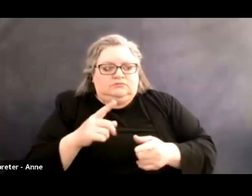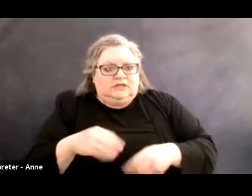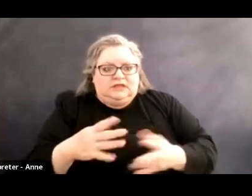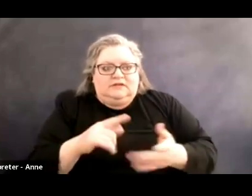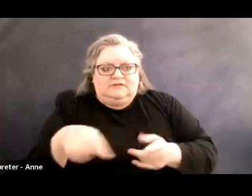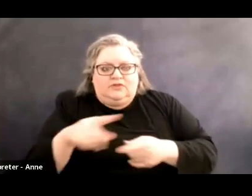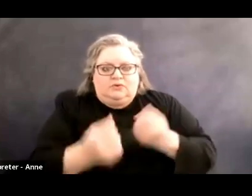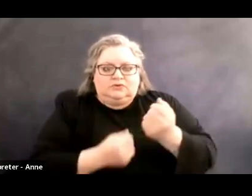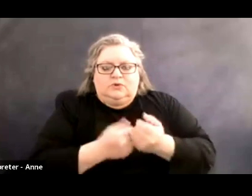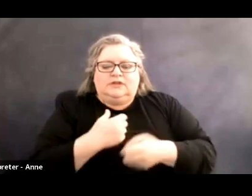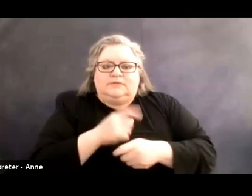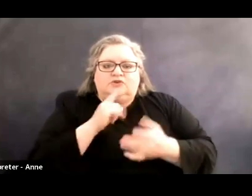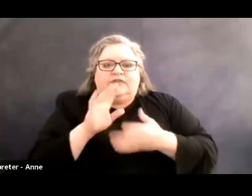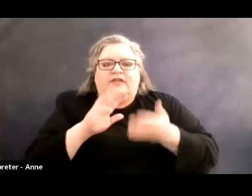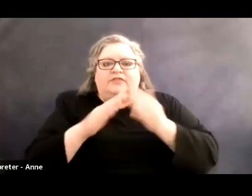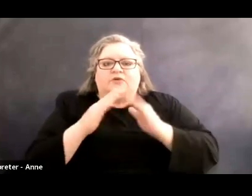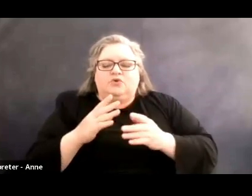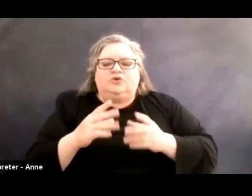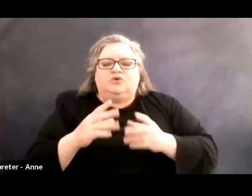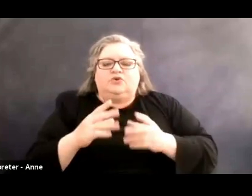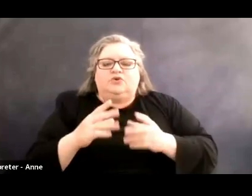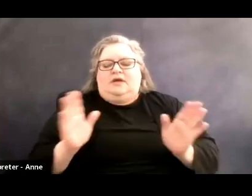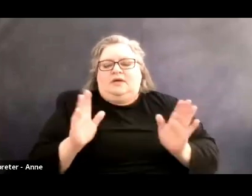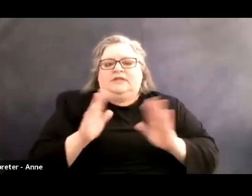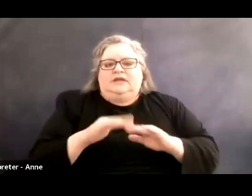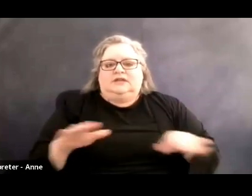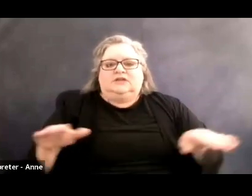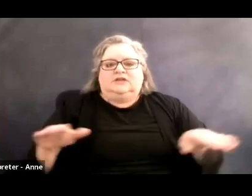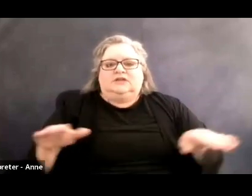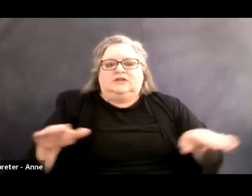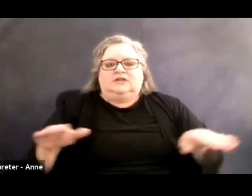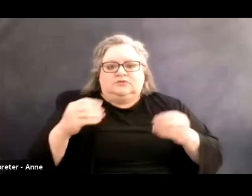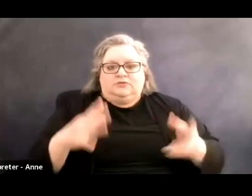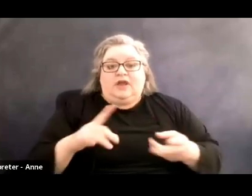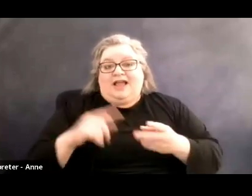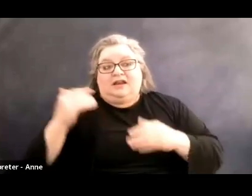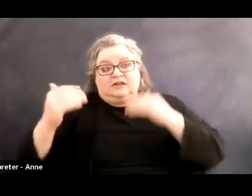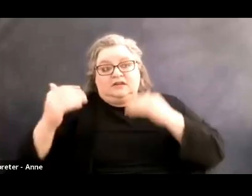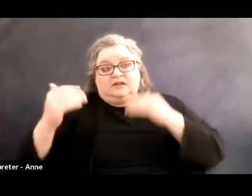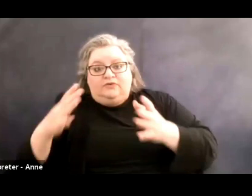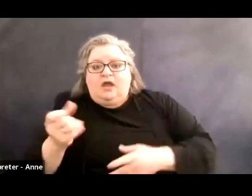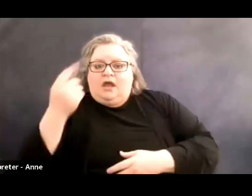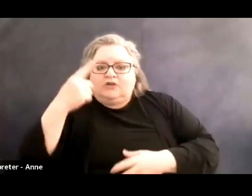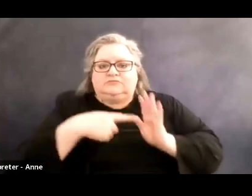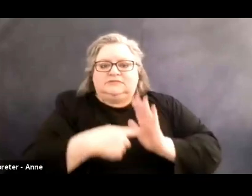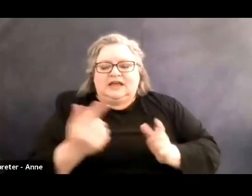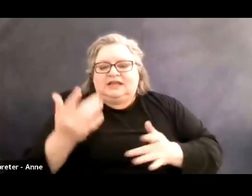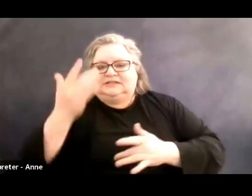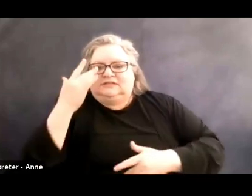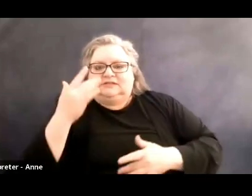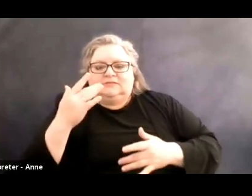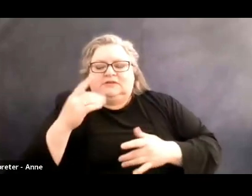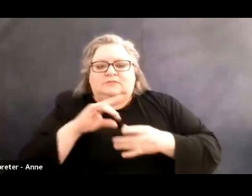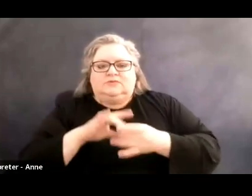that the community, public, child serving providers and adult providers really understand the signs and symptoms of mental health? How